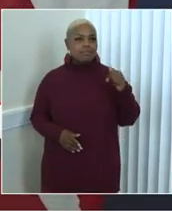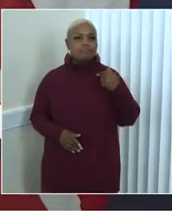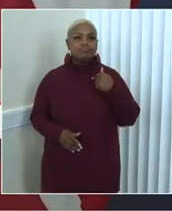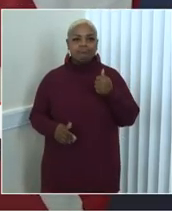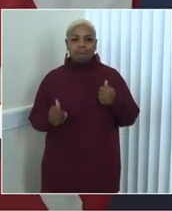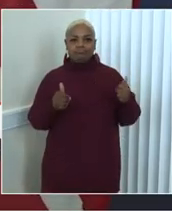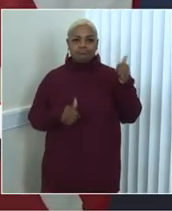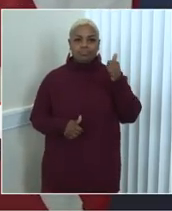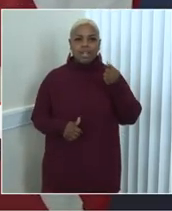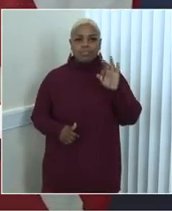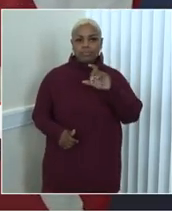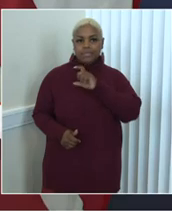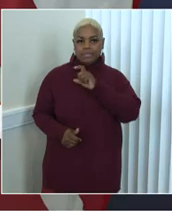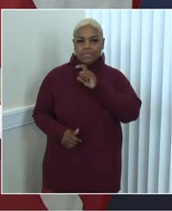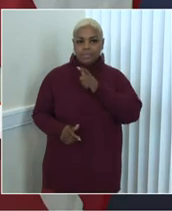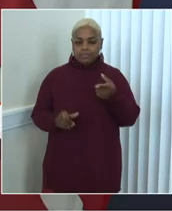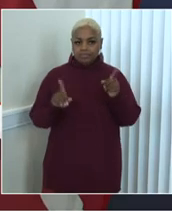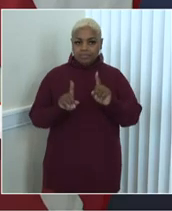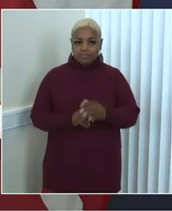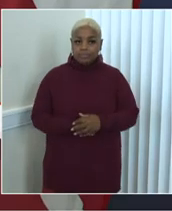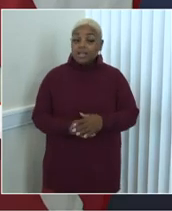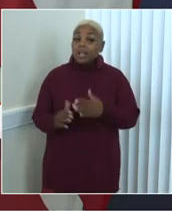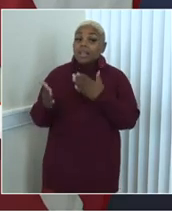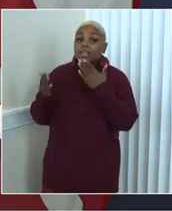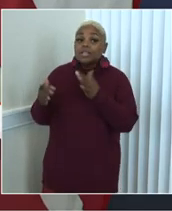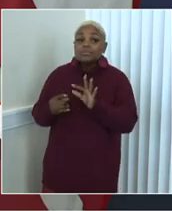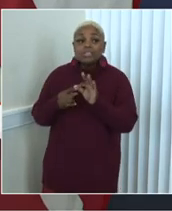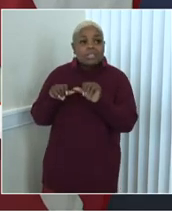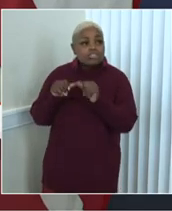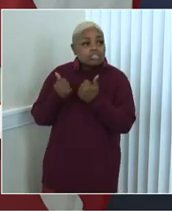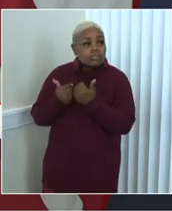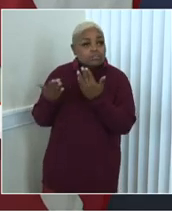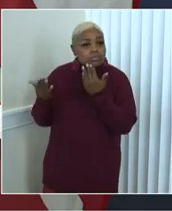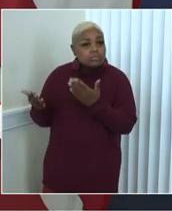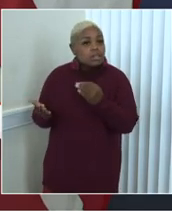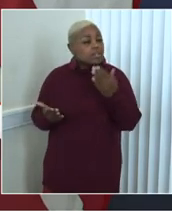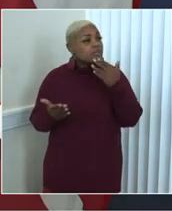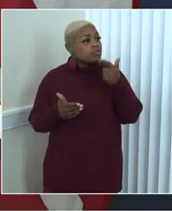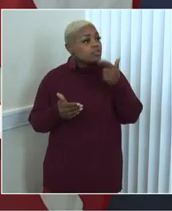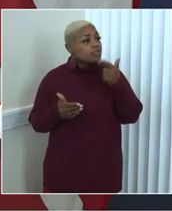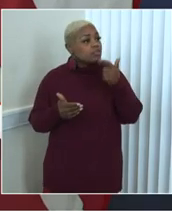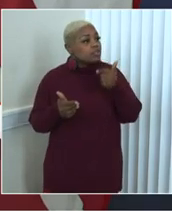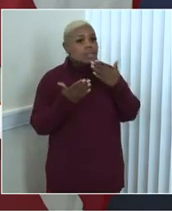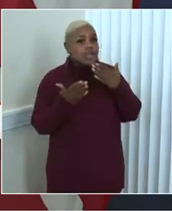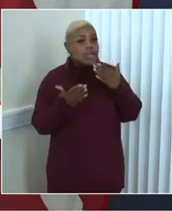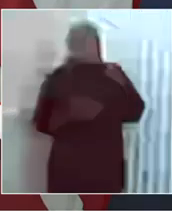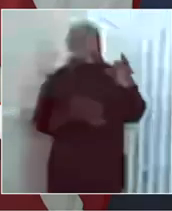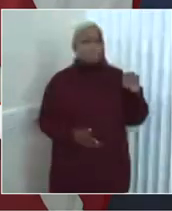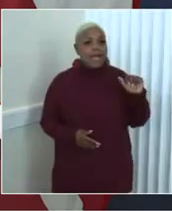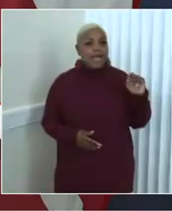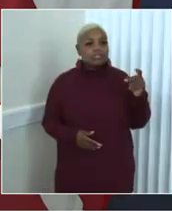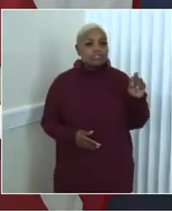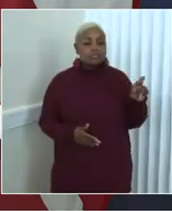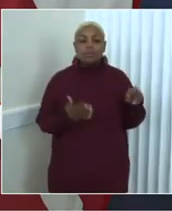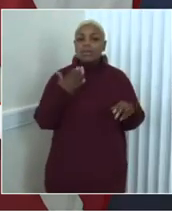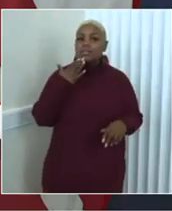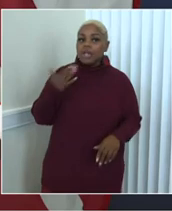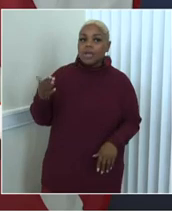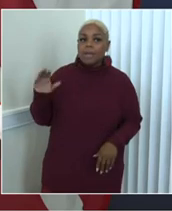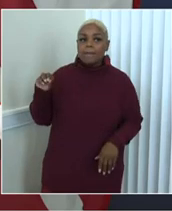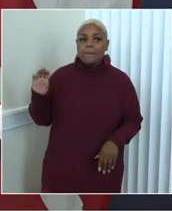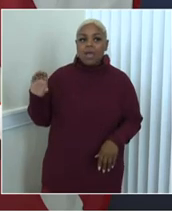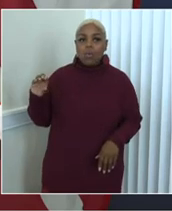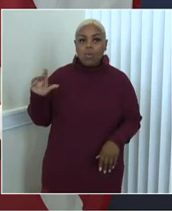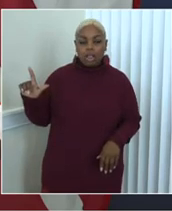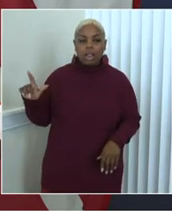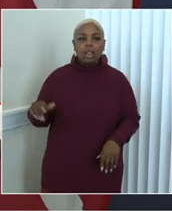Special Agent in Charge McCool, Chief Smith, and Chief Manger for having us here today. Metro is ready for Inauguration Day. We have